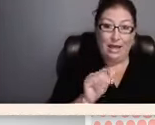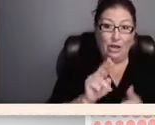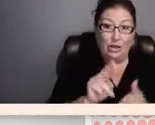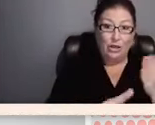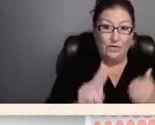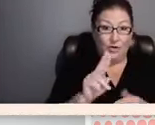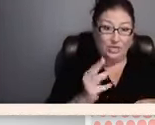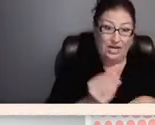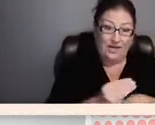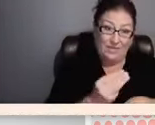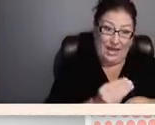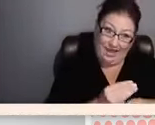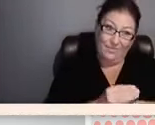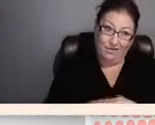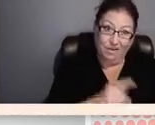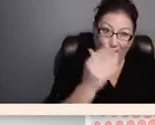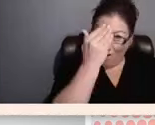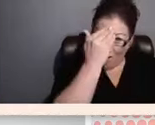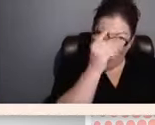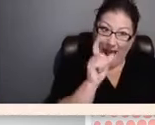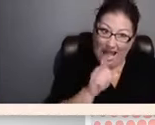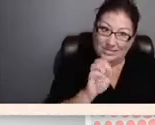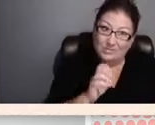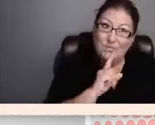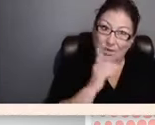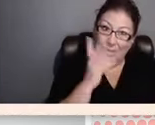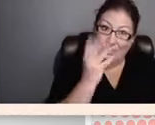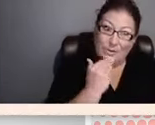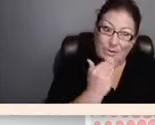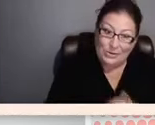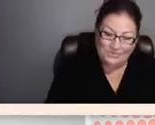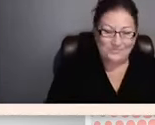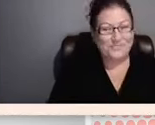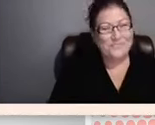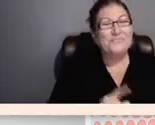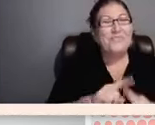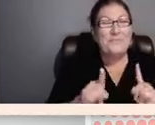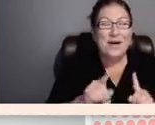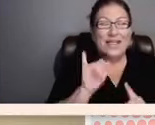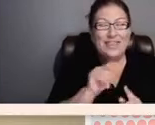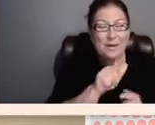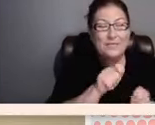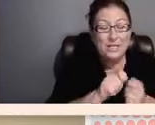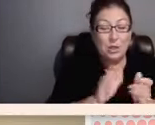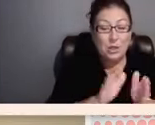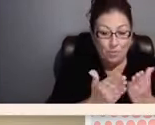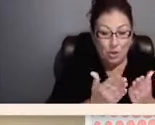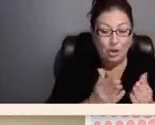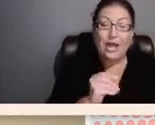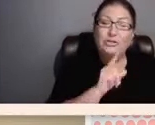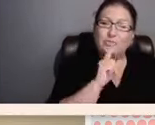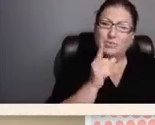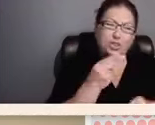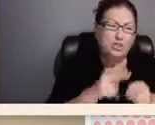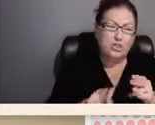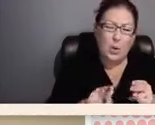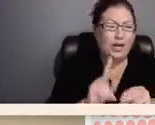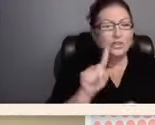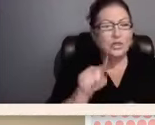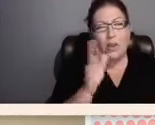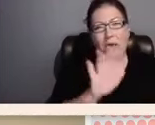Miami, you know it's got to be pretty good, okay? But this particular book, and it's very, very short, it's only about